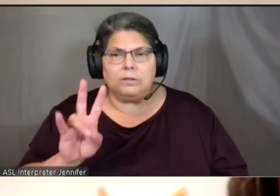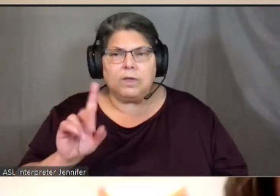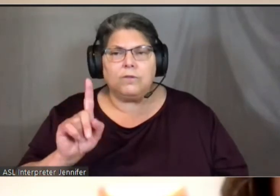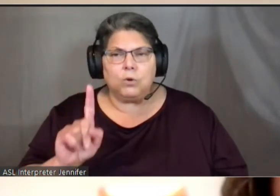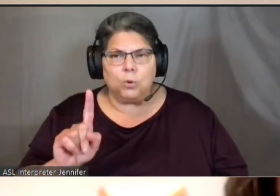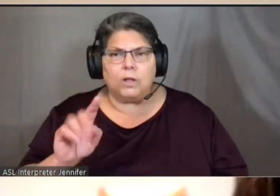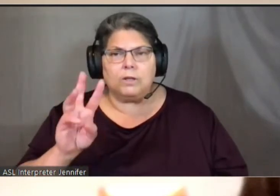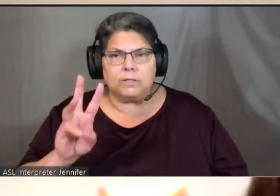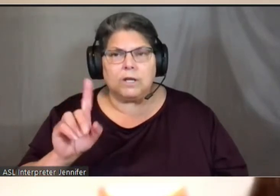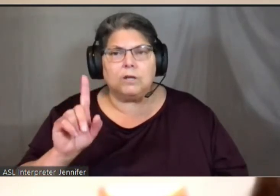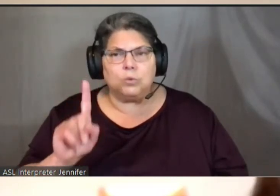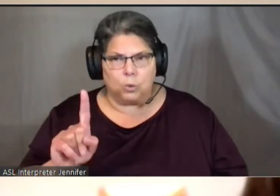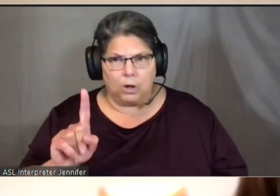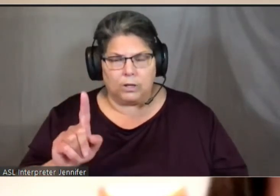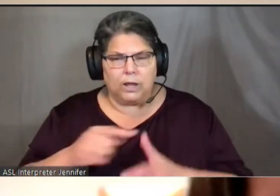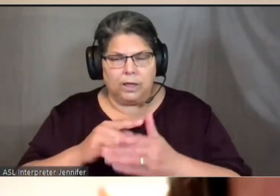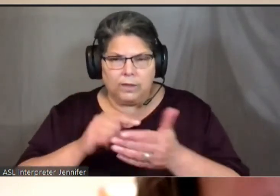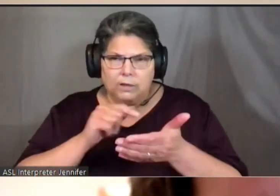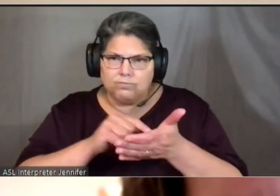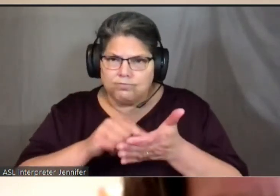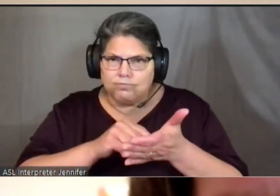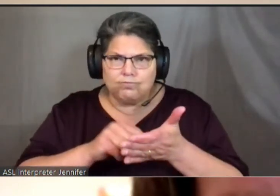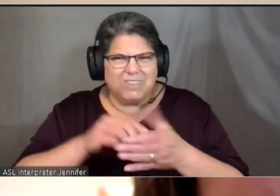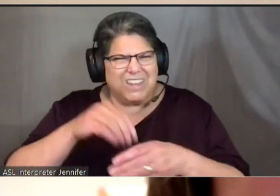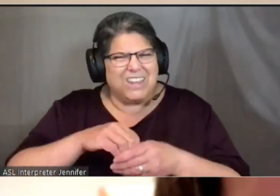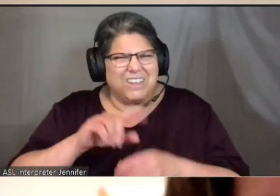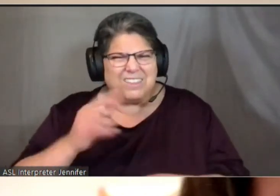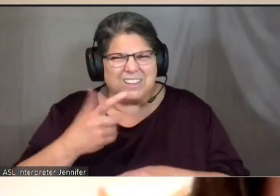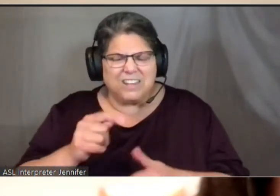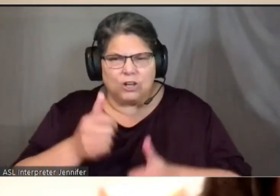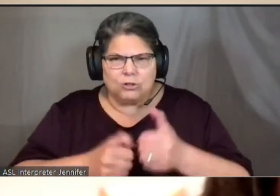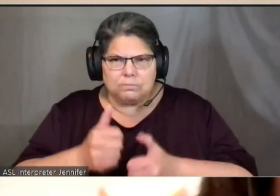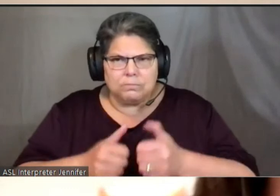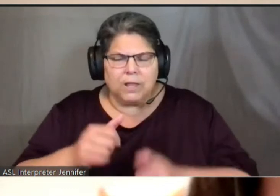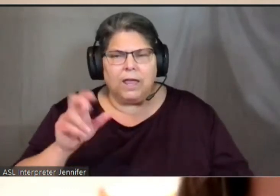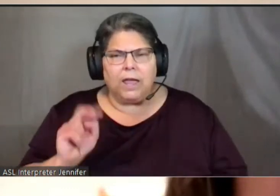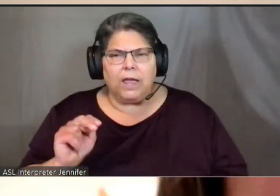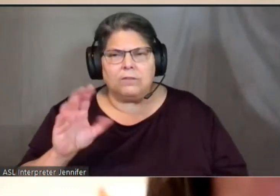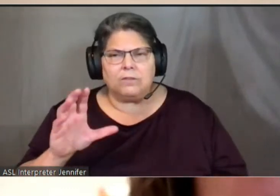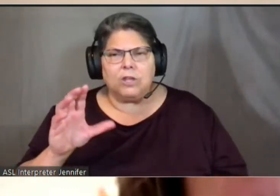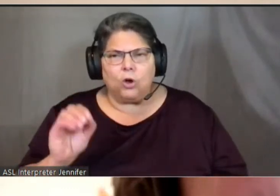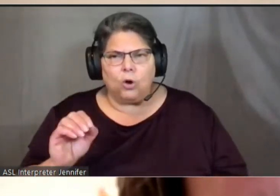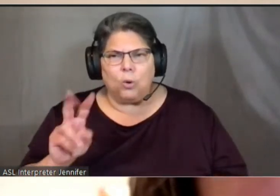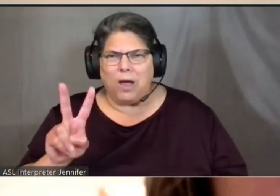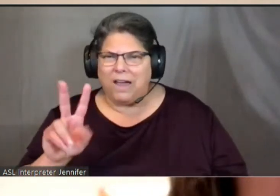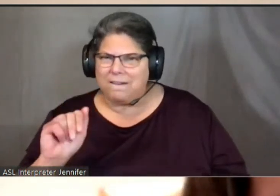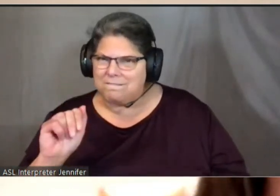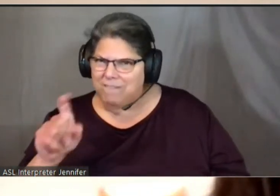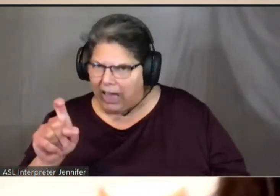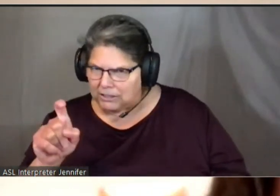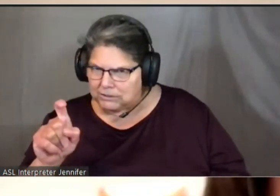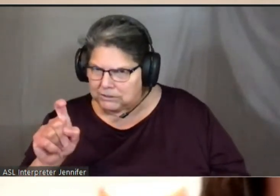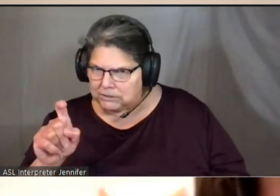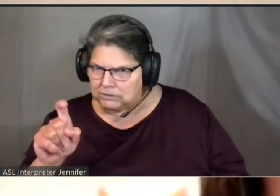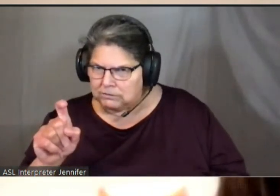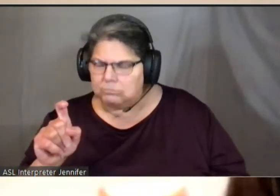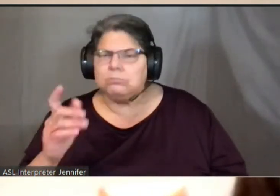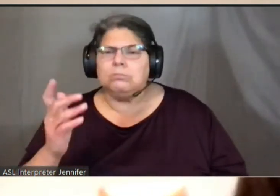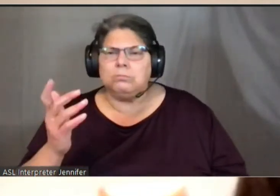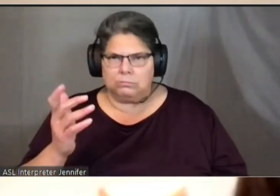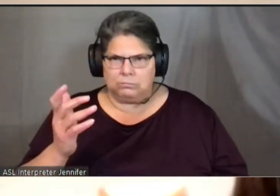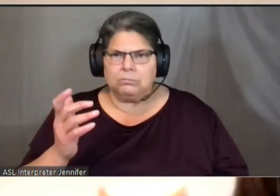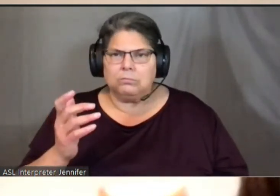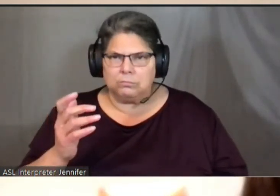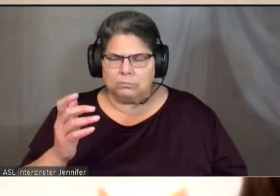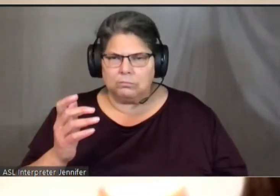707-209-7161 and put in the body of the text NCO VAX, VAX. These